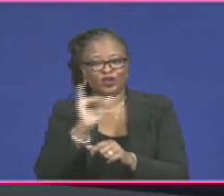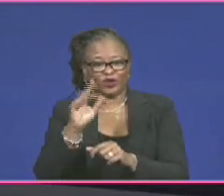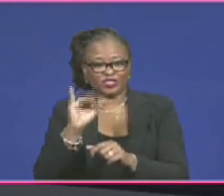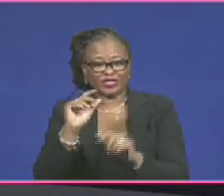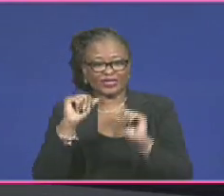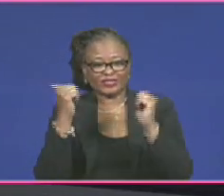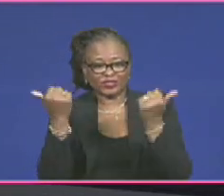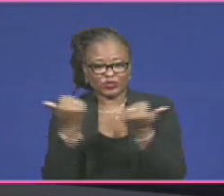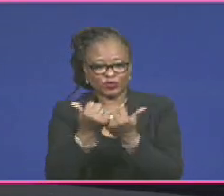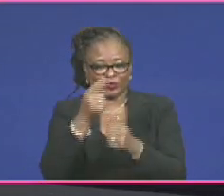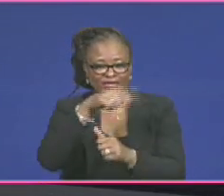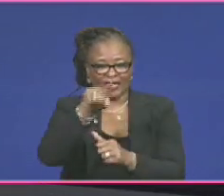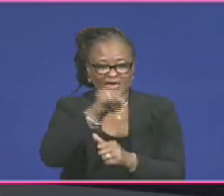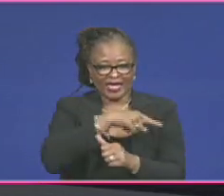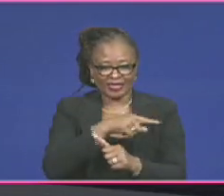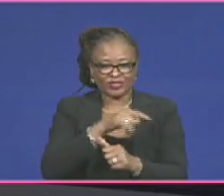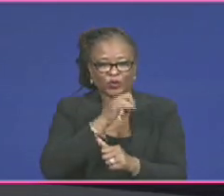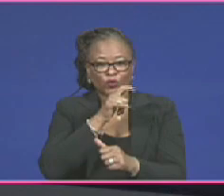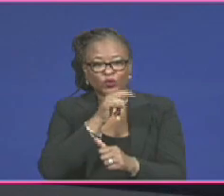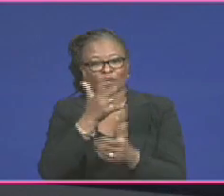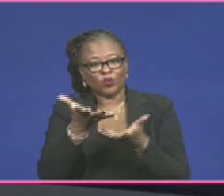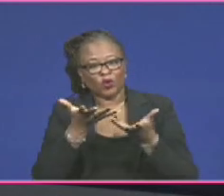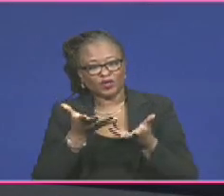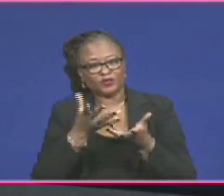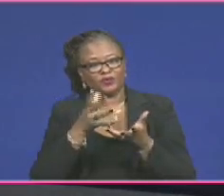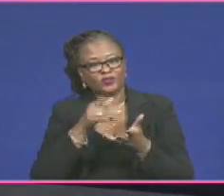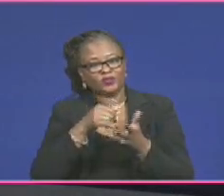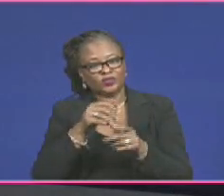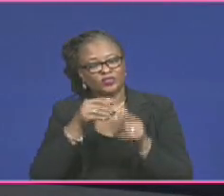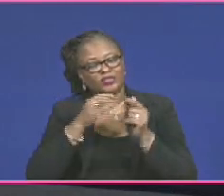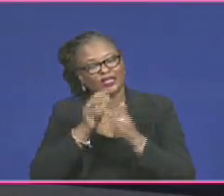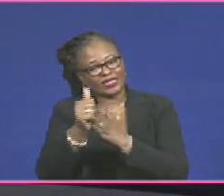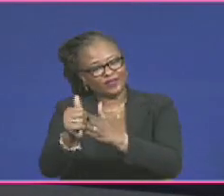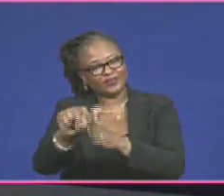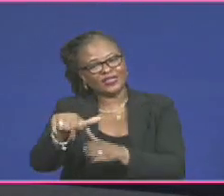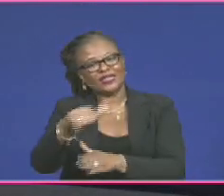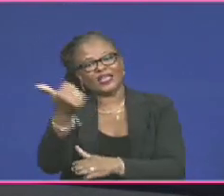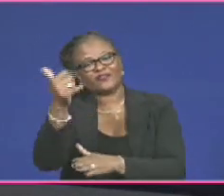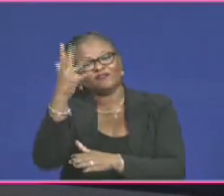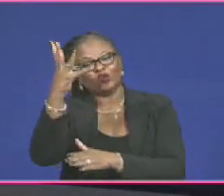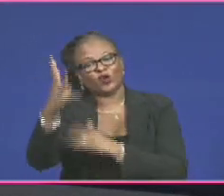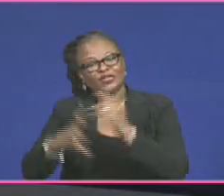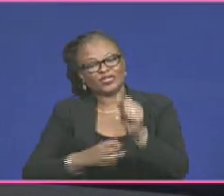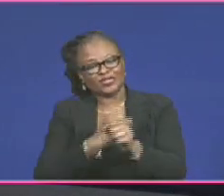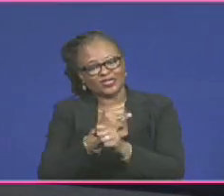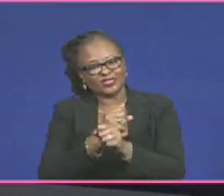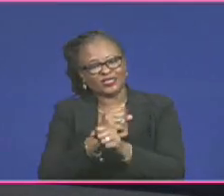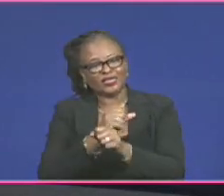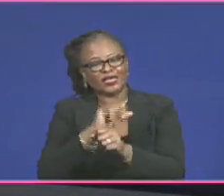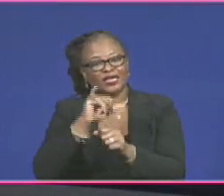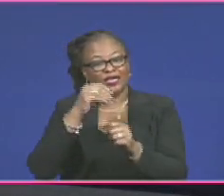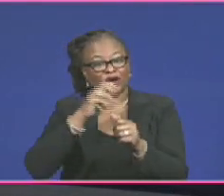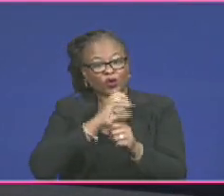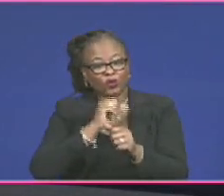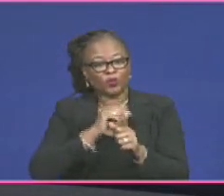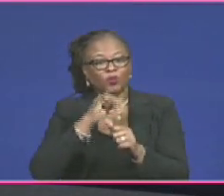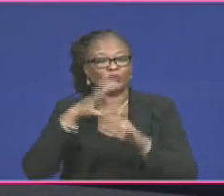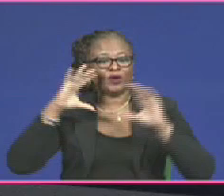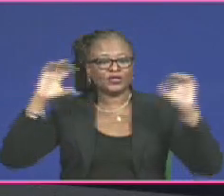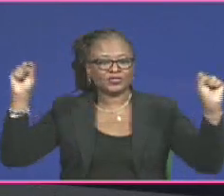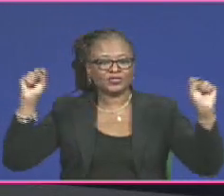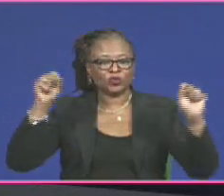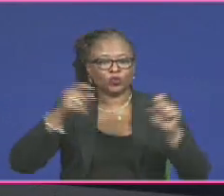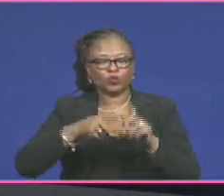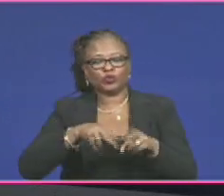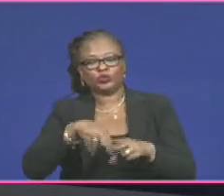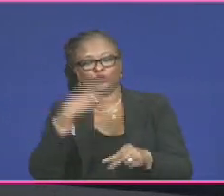associations marked the X's for who they want to lead the BOC for the next 4 years, incumbent President Wellington Miller withdrew his